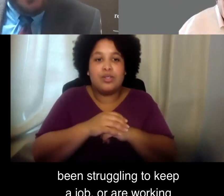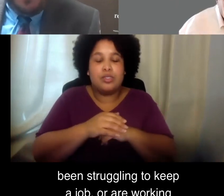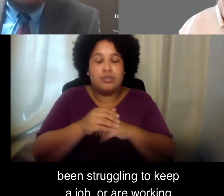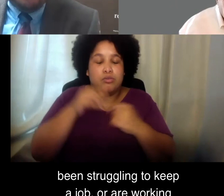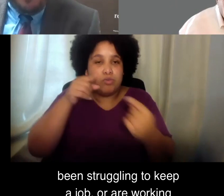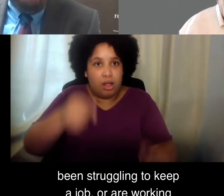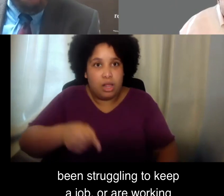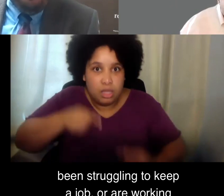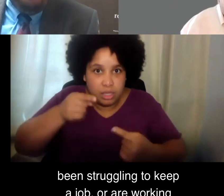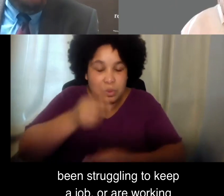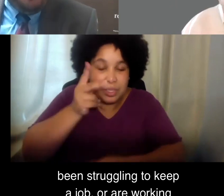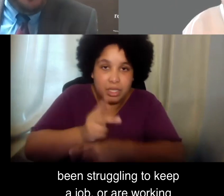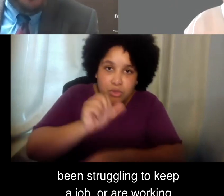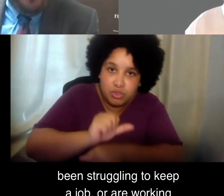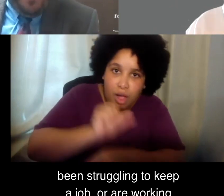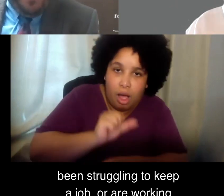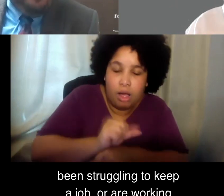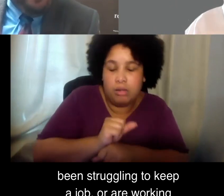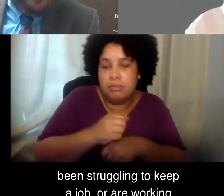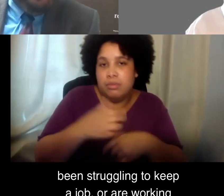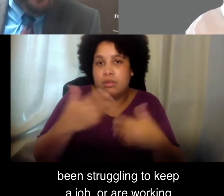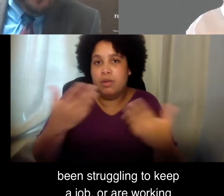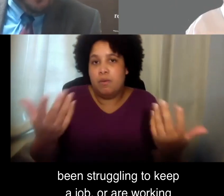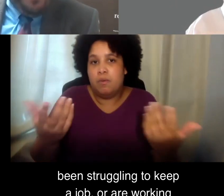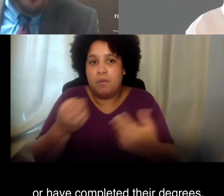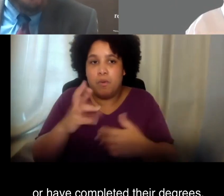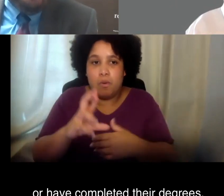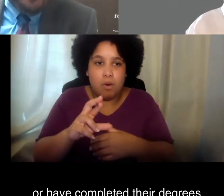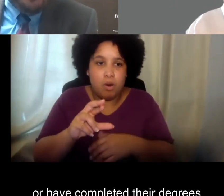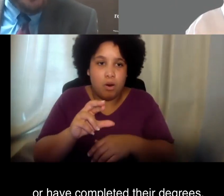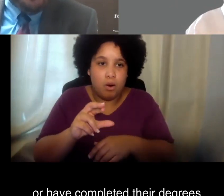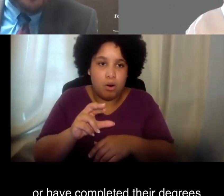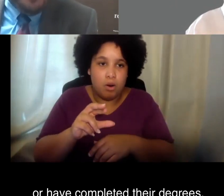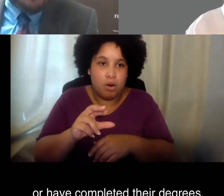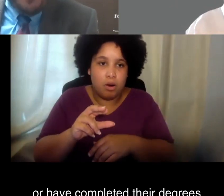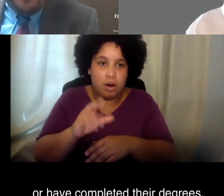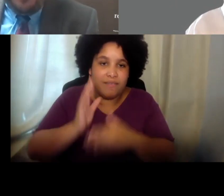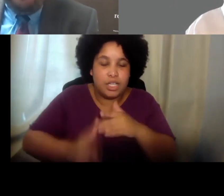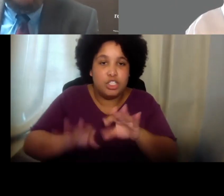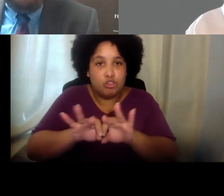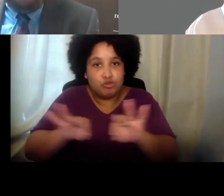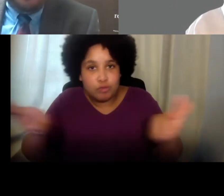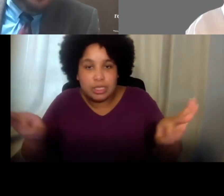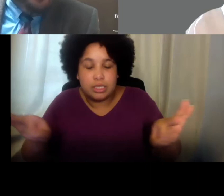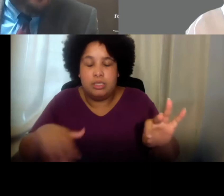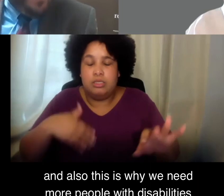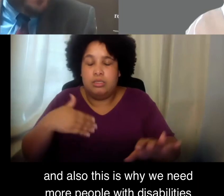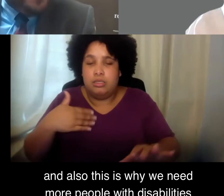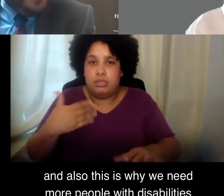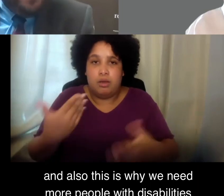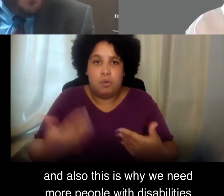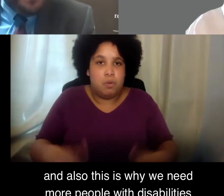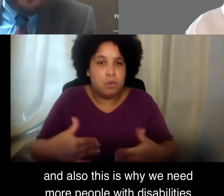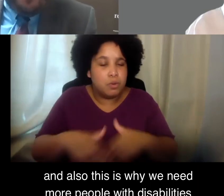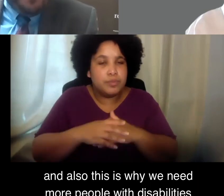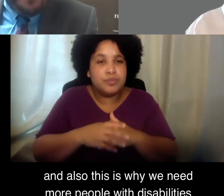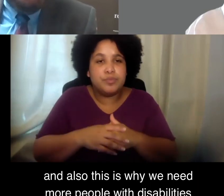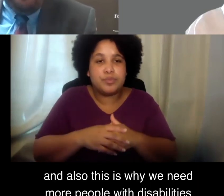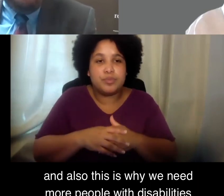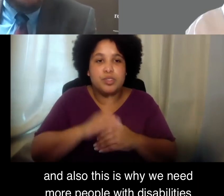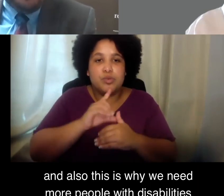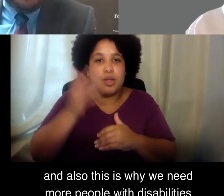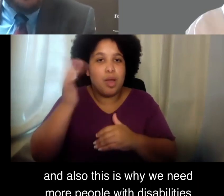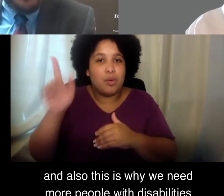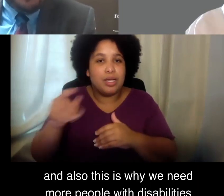to keep a job, or, Right. are working or have completed their degrees. And also this is why we need